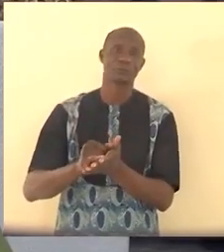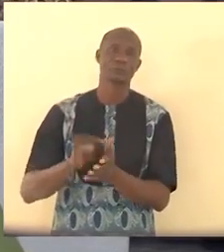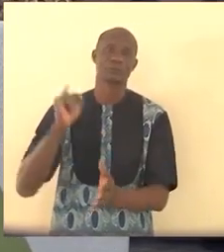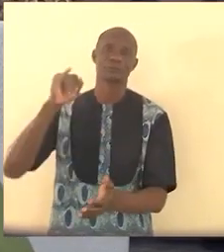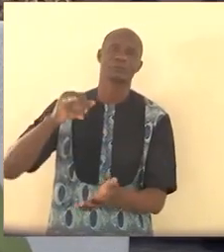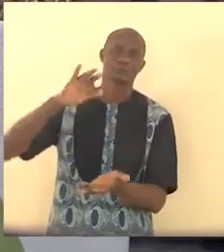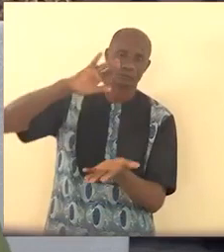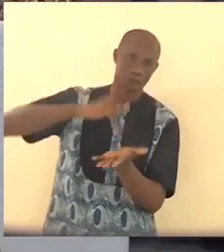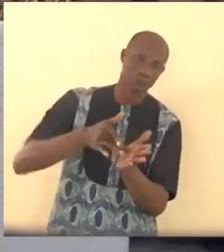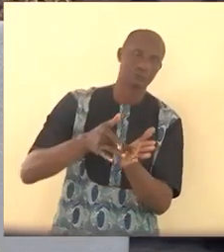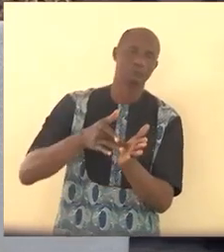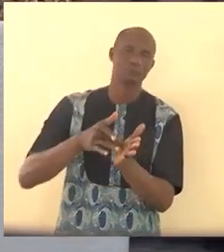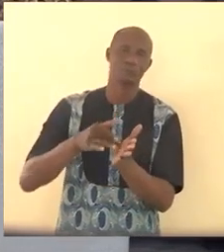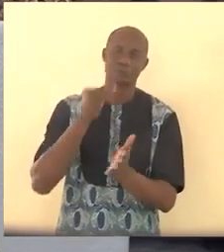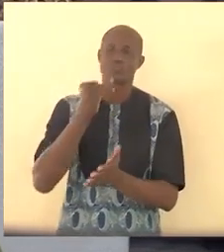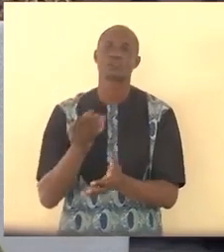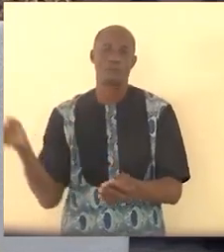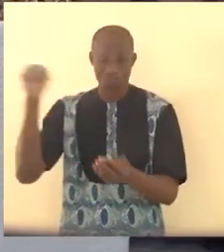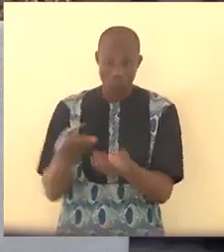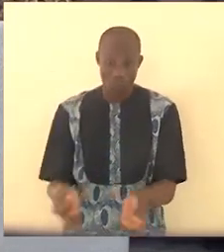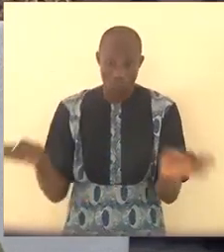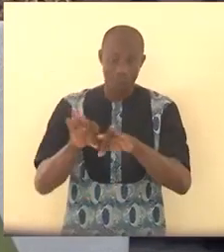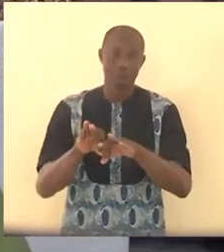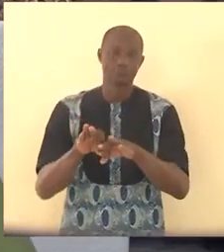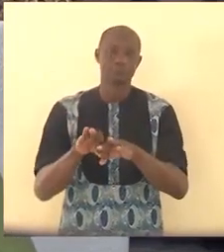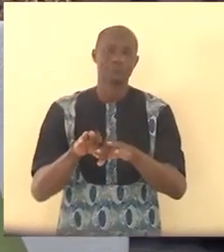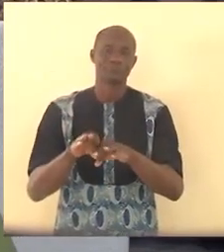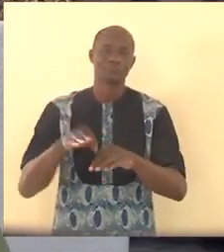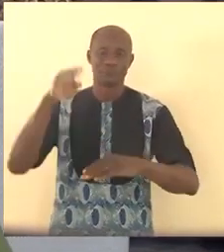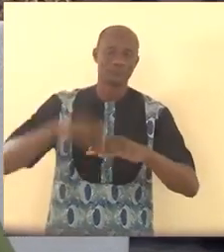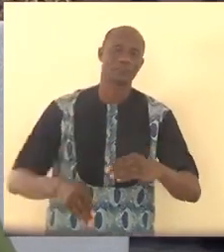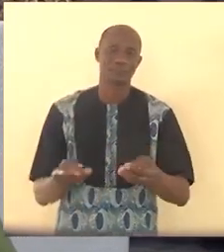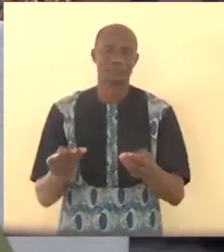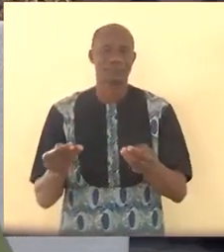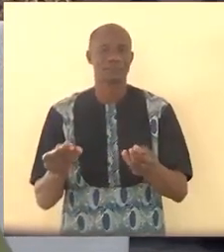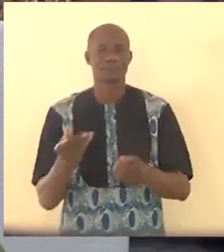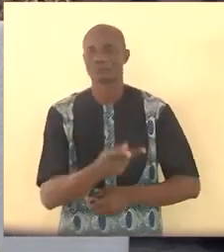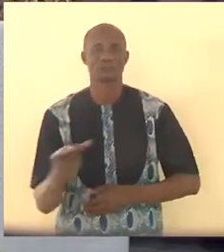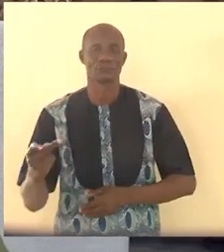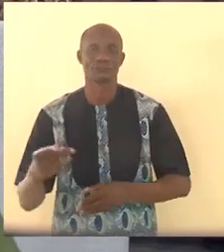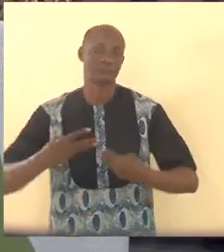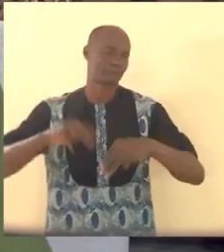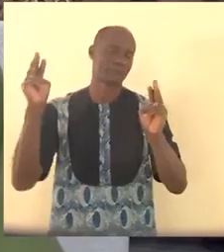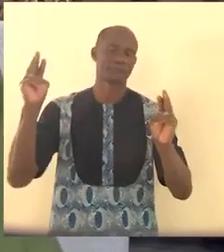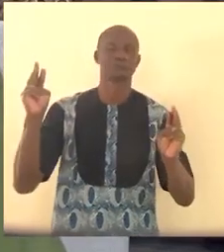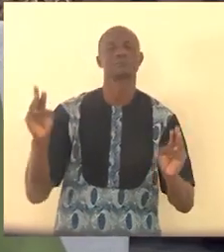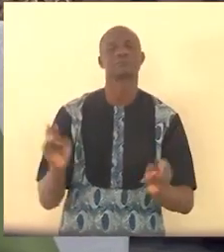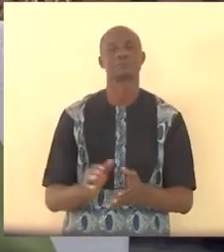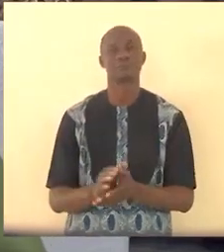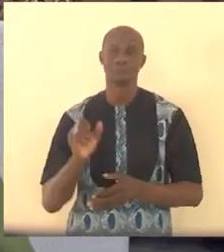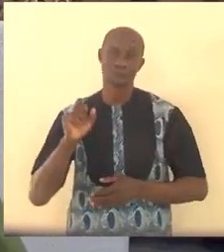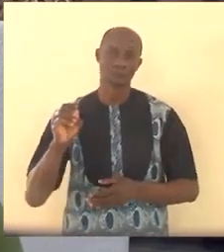habit, his cocaine addiction is more important than landed property. So he sells it in order to feed his